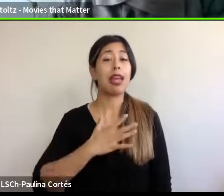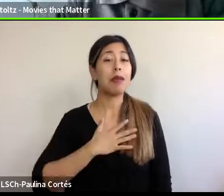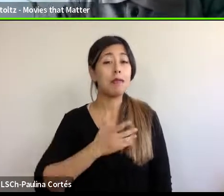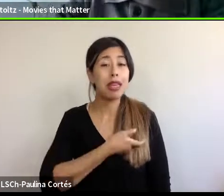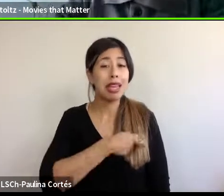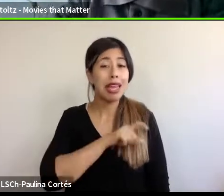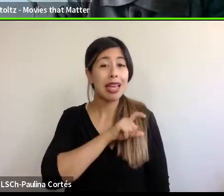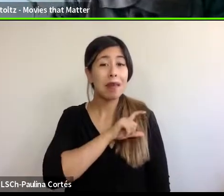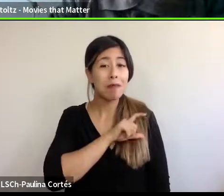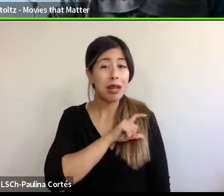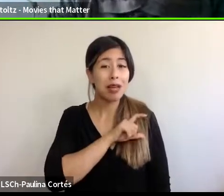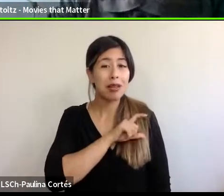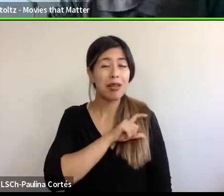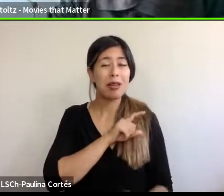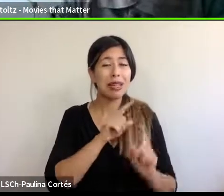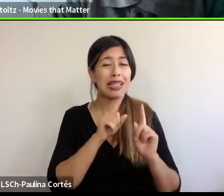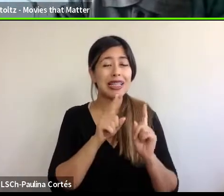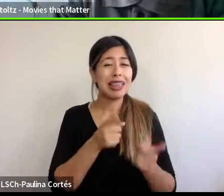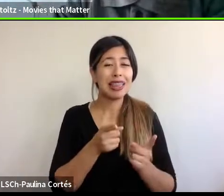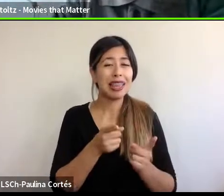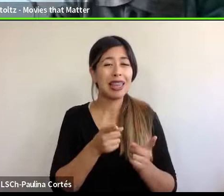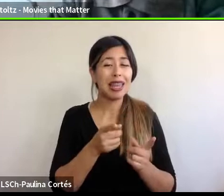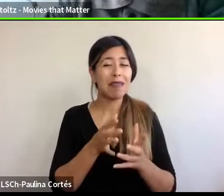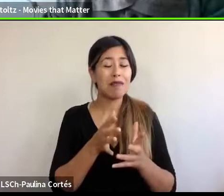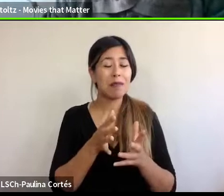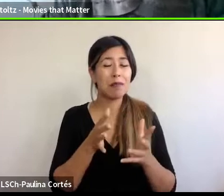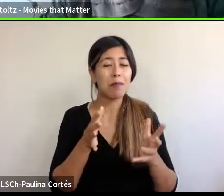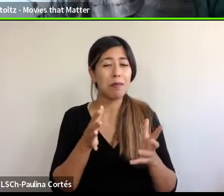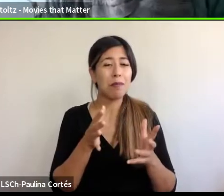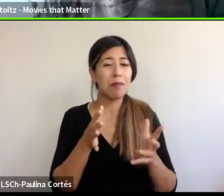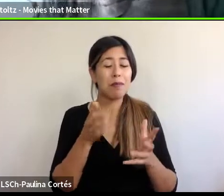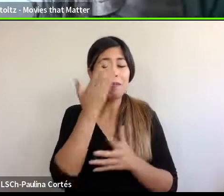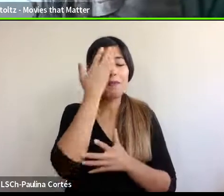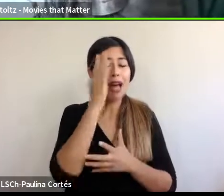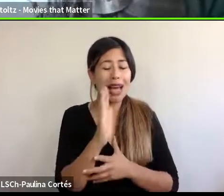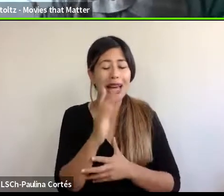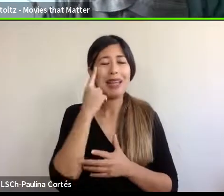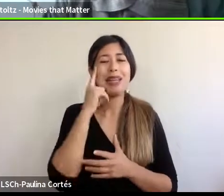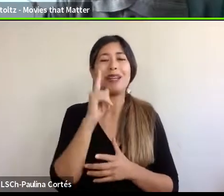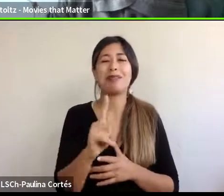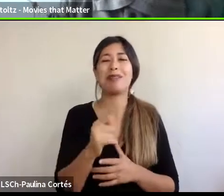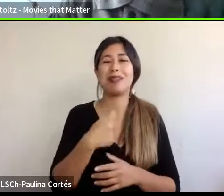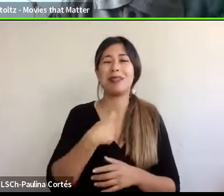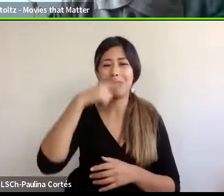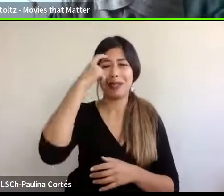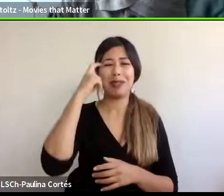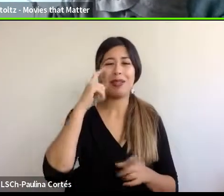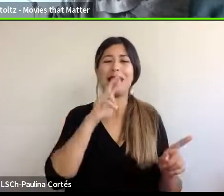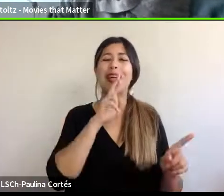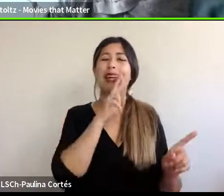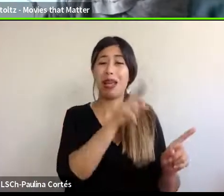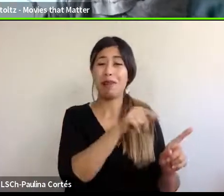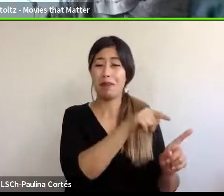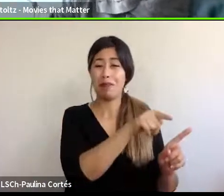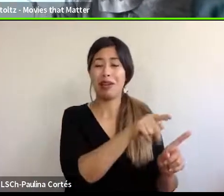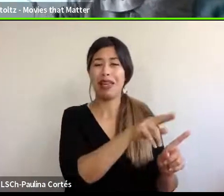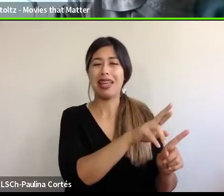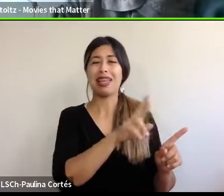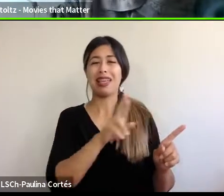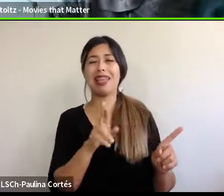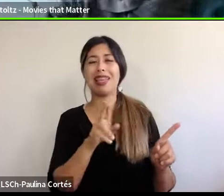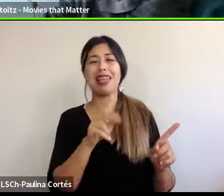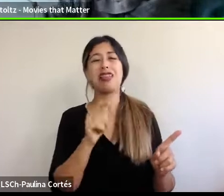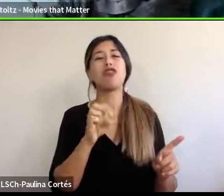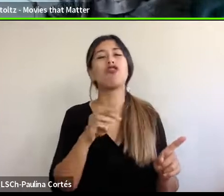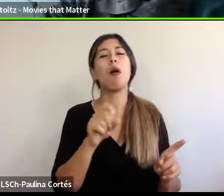in English. But based on the response from Tomás, I was able to distillate the question. So Movies That Matter started off